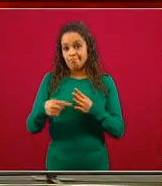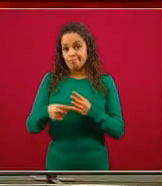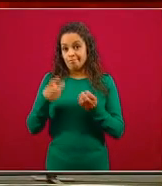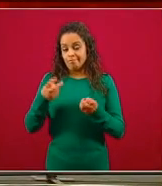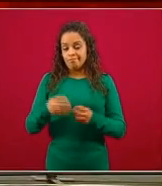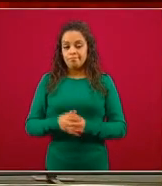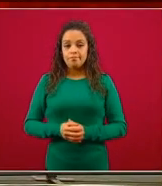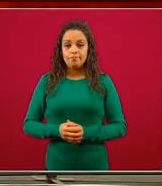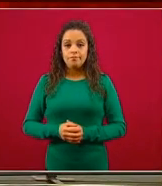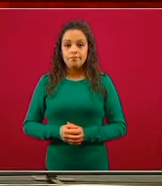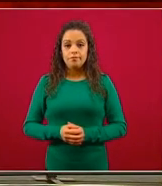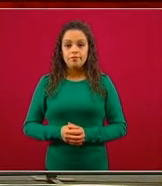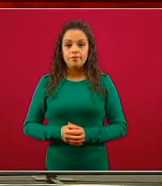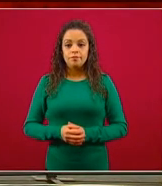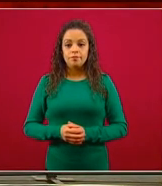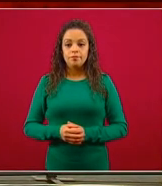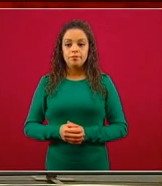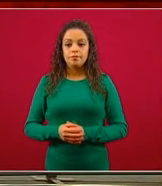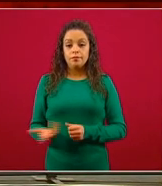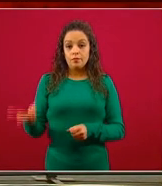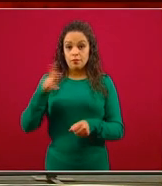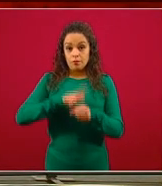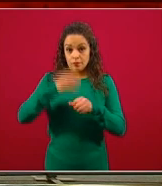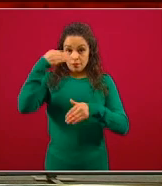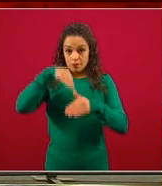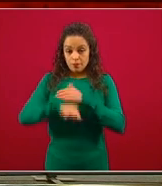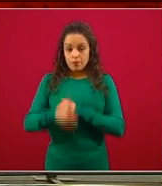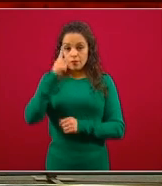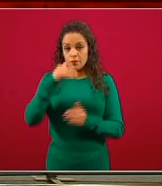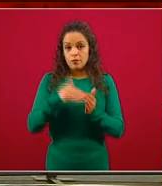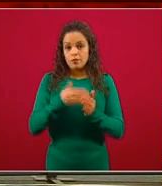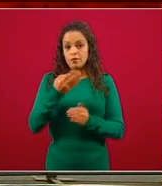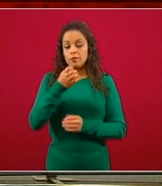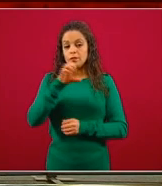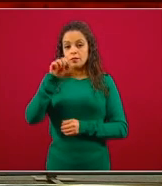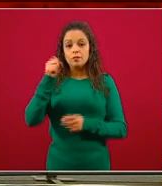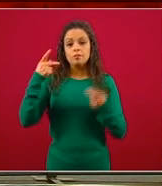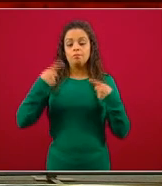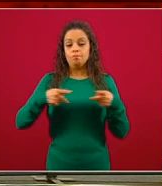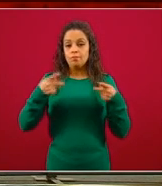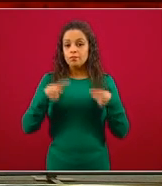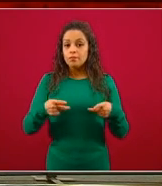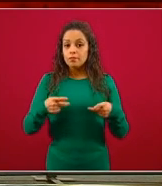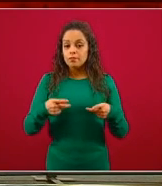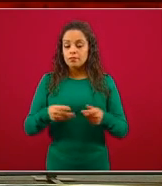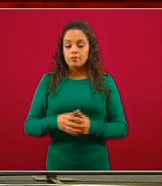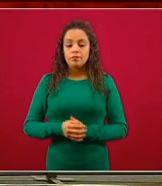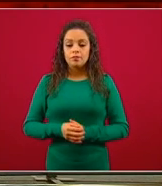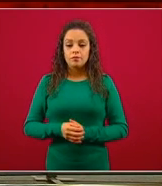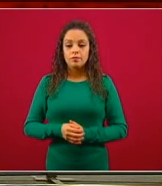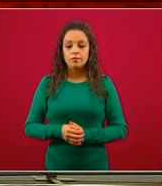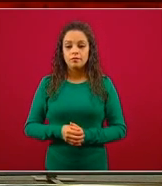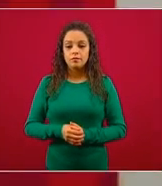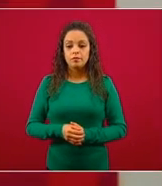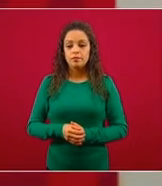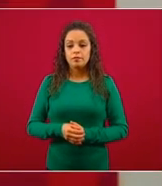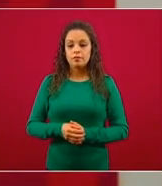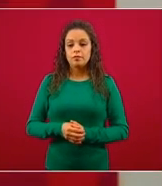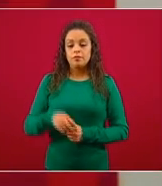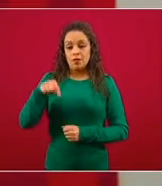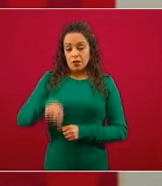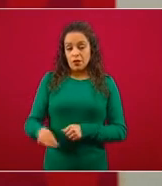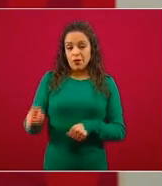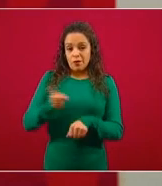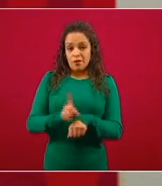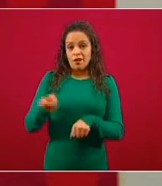And we also had 1,900 people, hospitalized. As we have explained